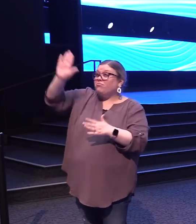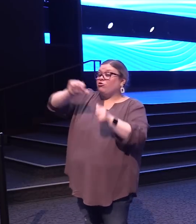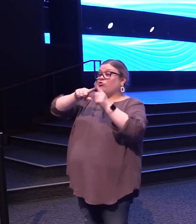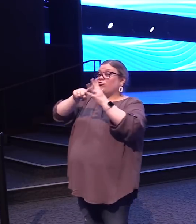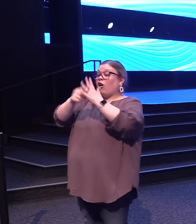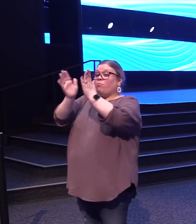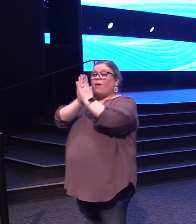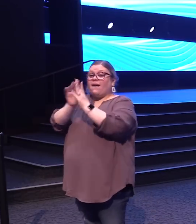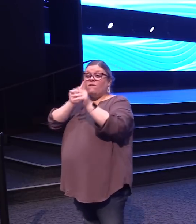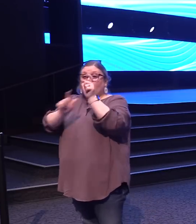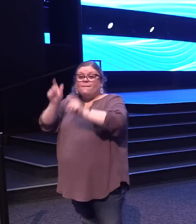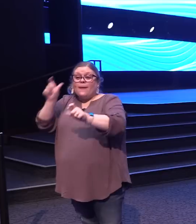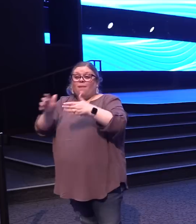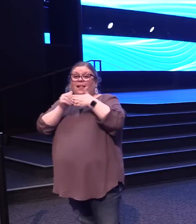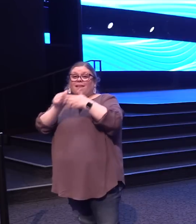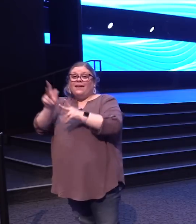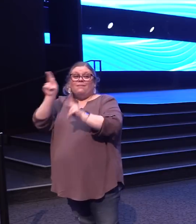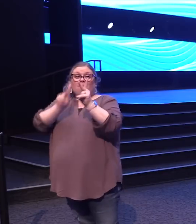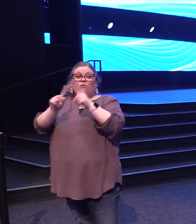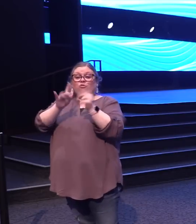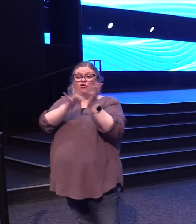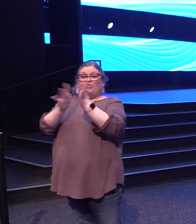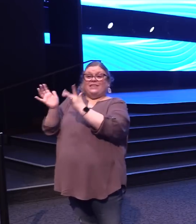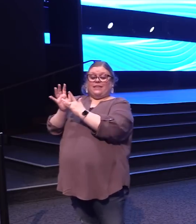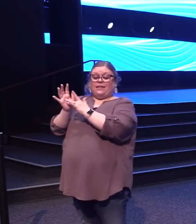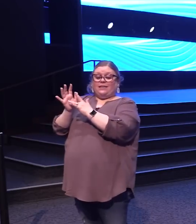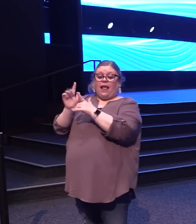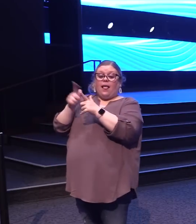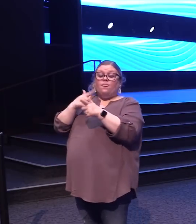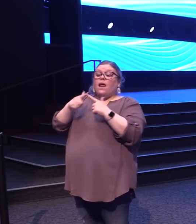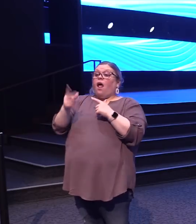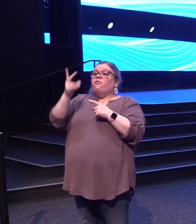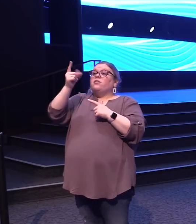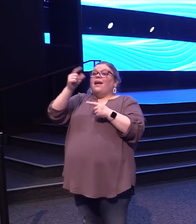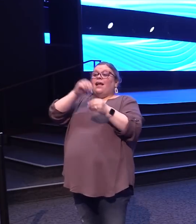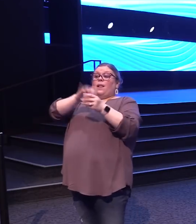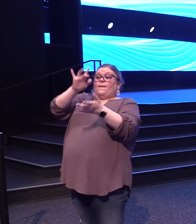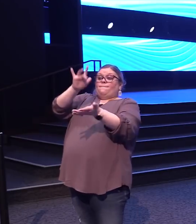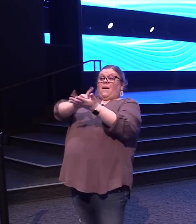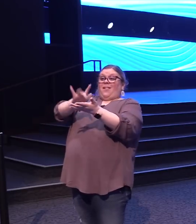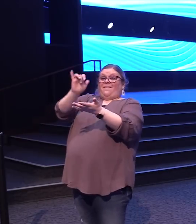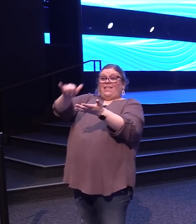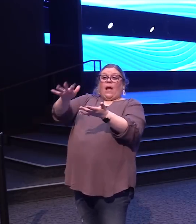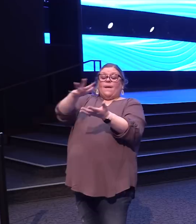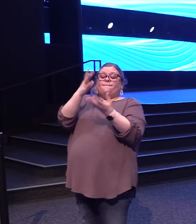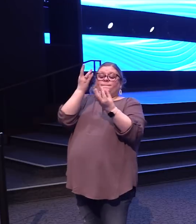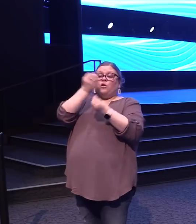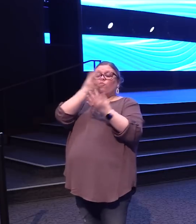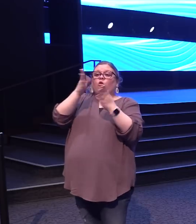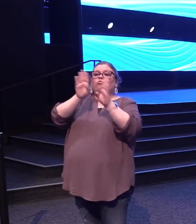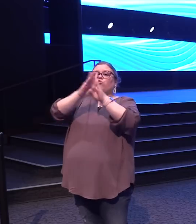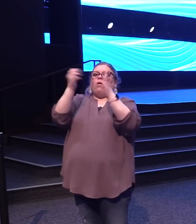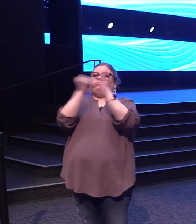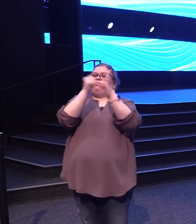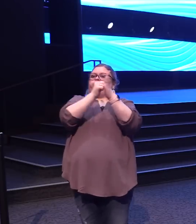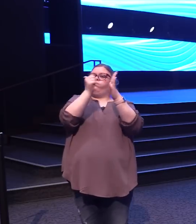for people, leading people to Jesus. But then all of a sudden, in the middle of this beautiful thing, there was a knock on the